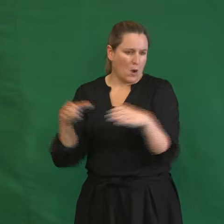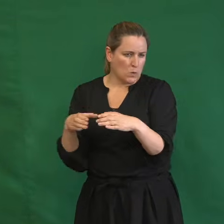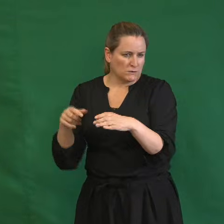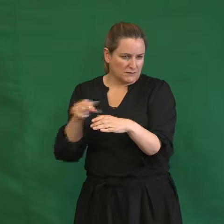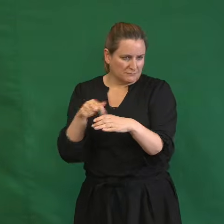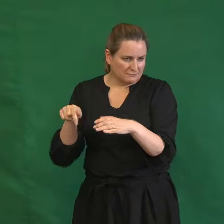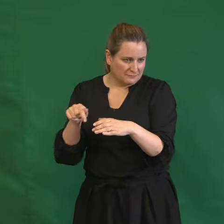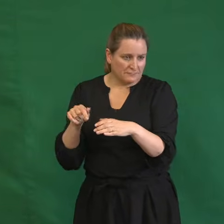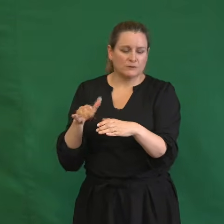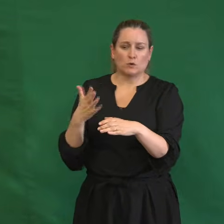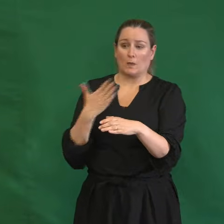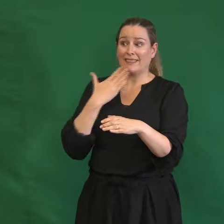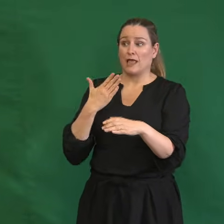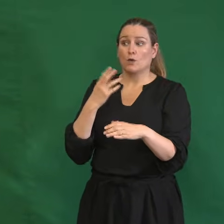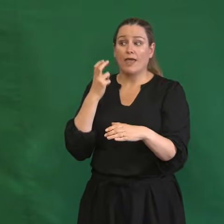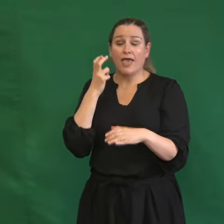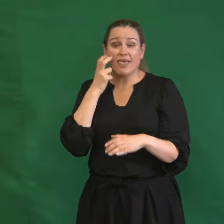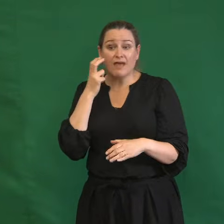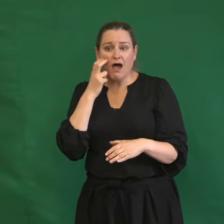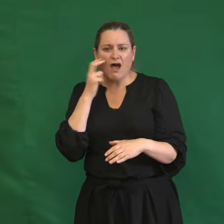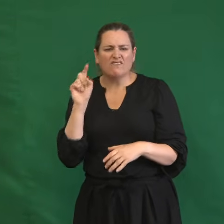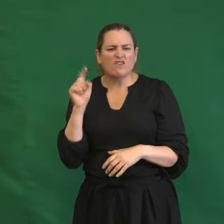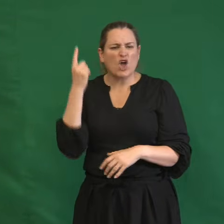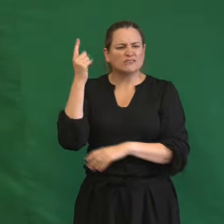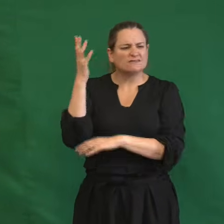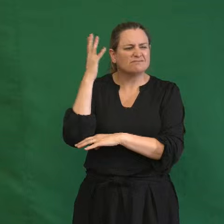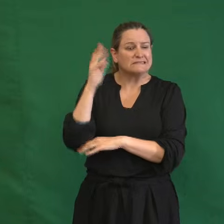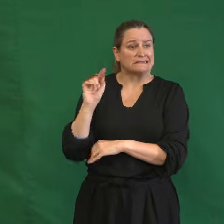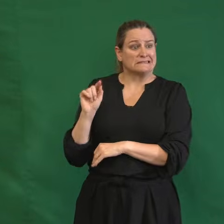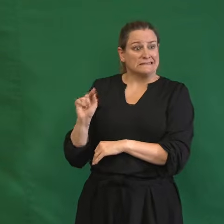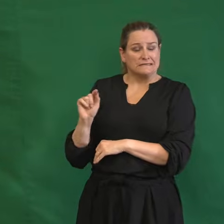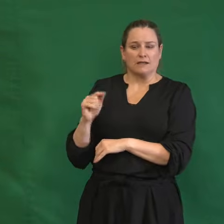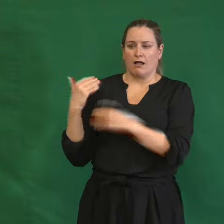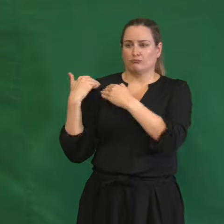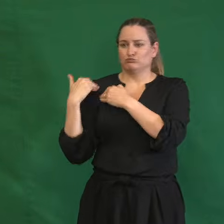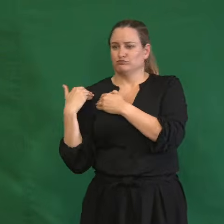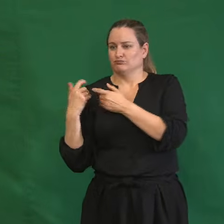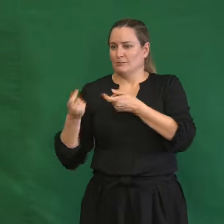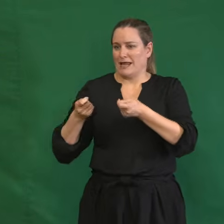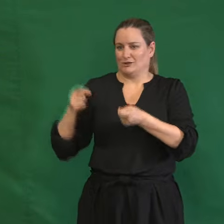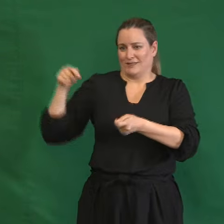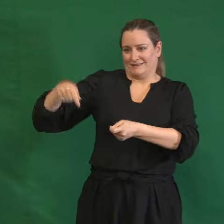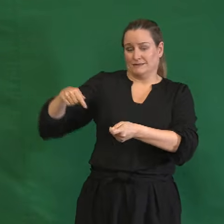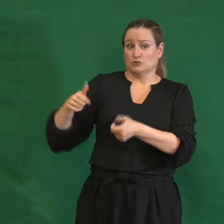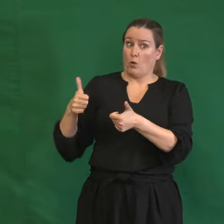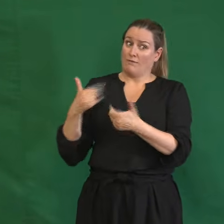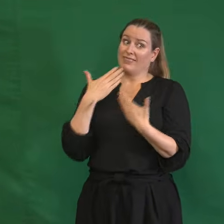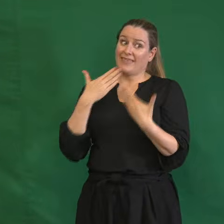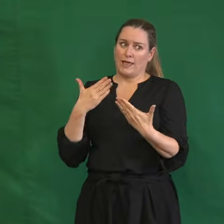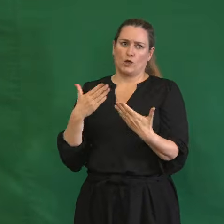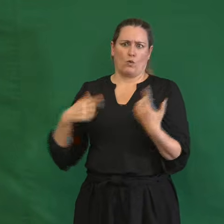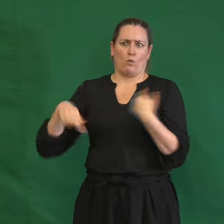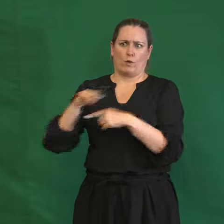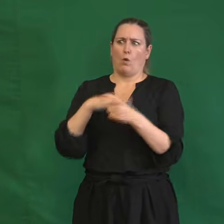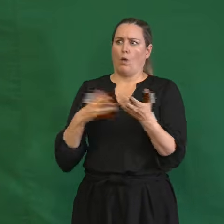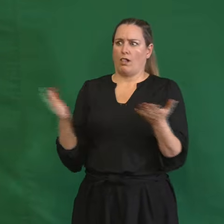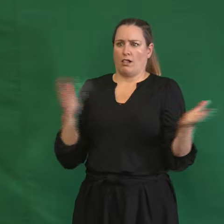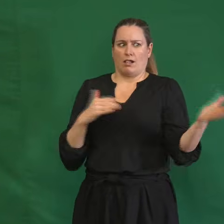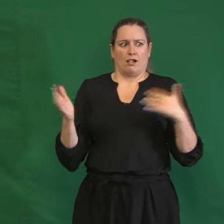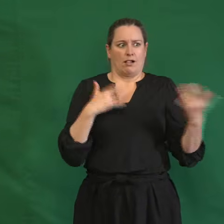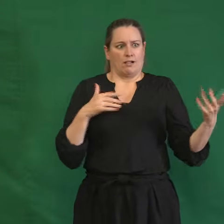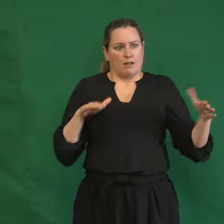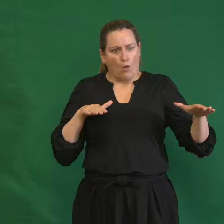you so much for the wonderful work that you've shared here today and your inspiring collaborators. This has been truly